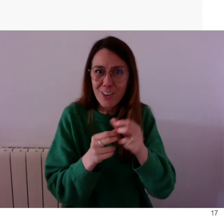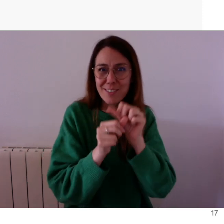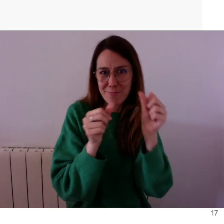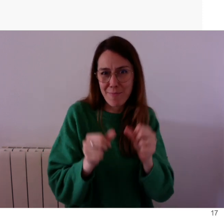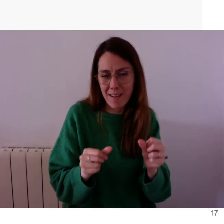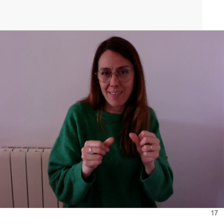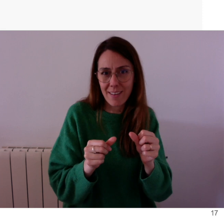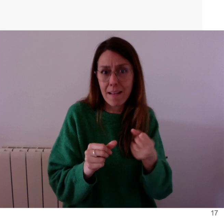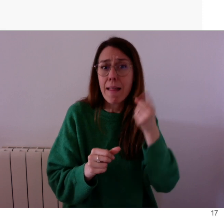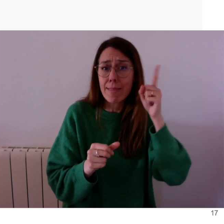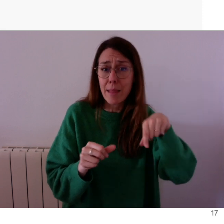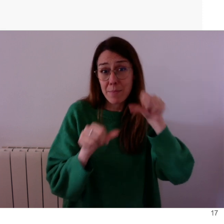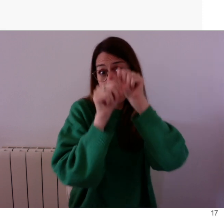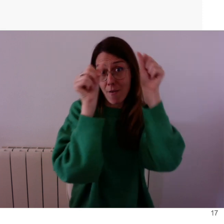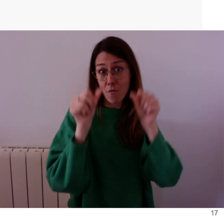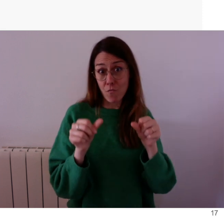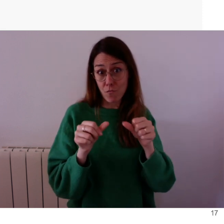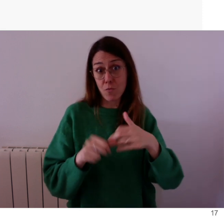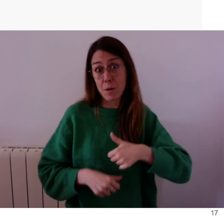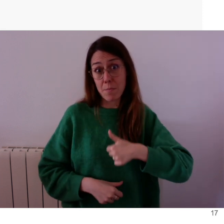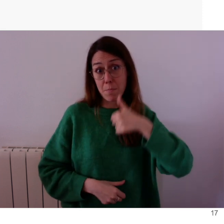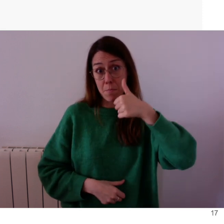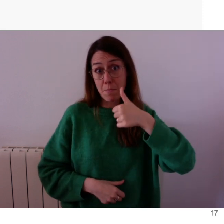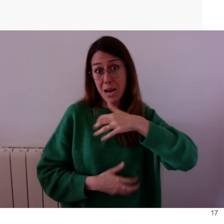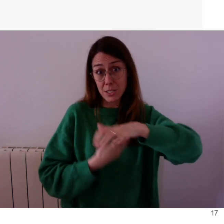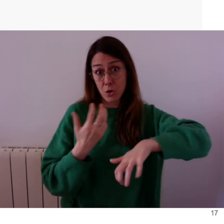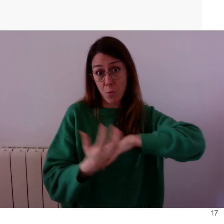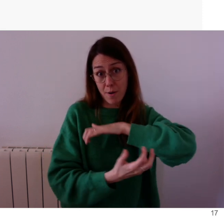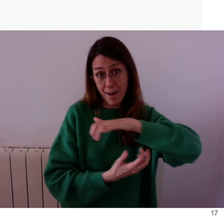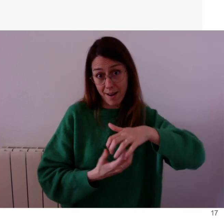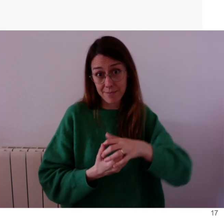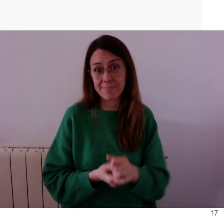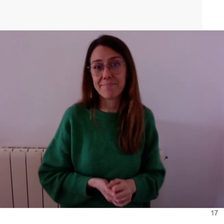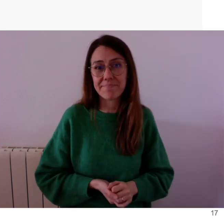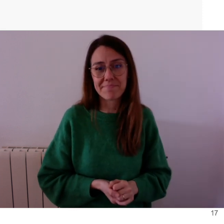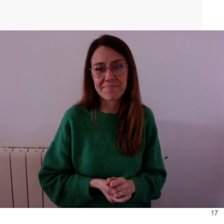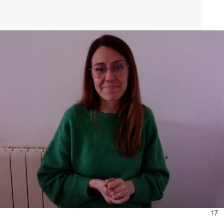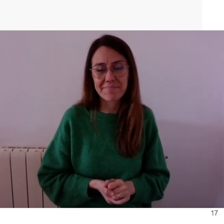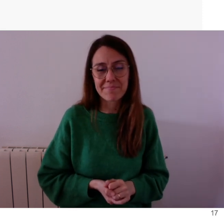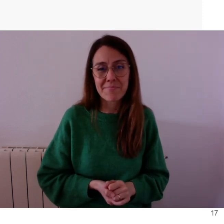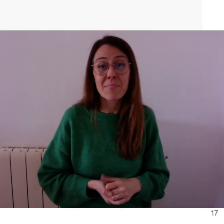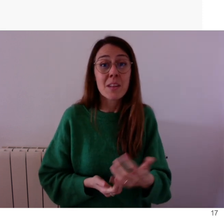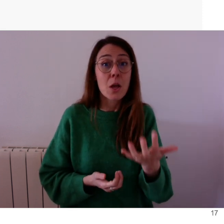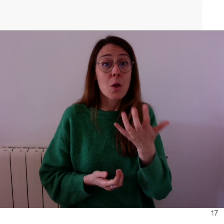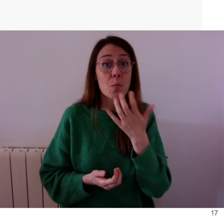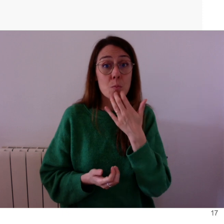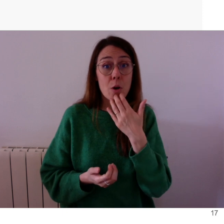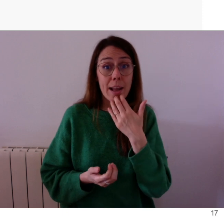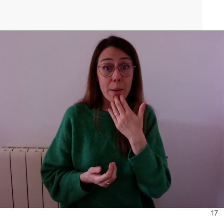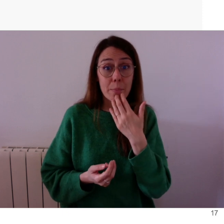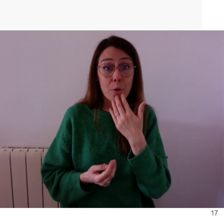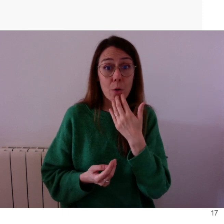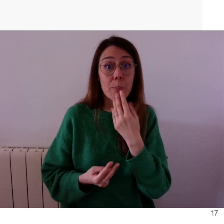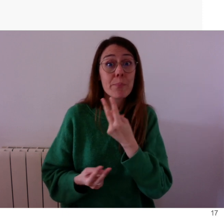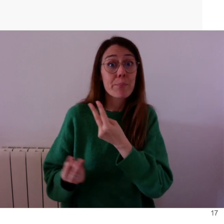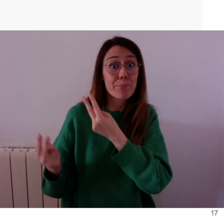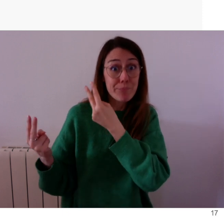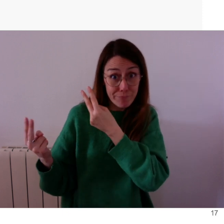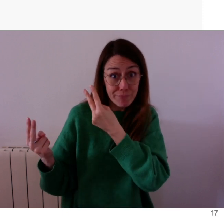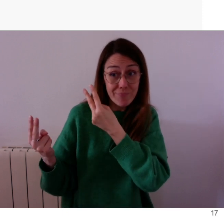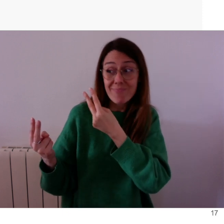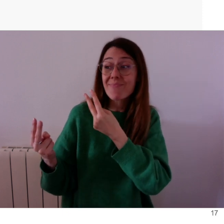the example we find here in the slide, this means that a